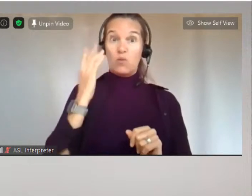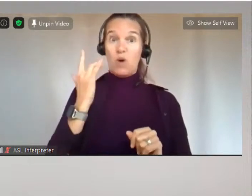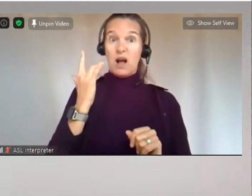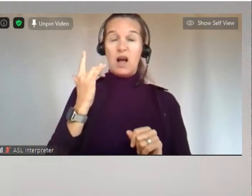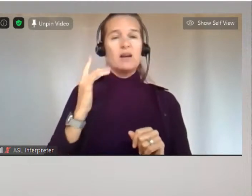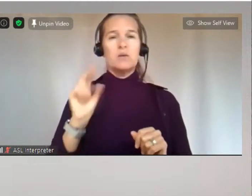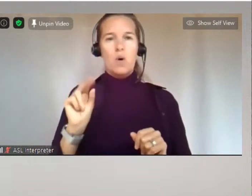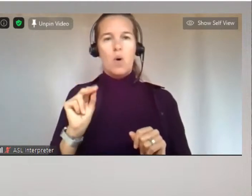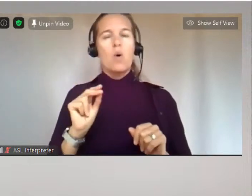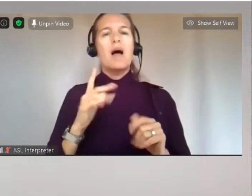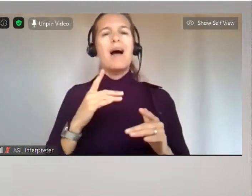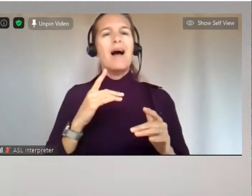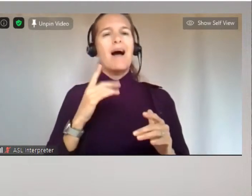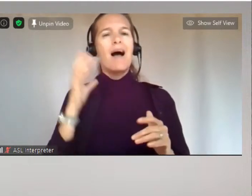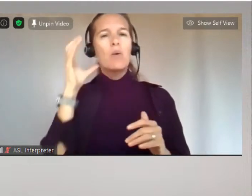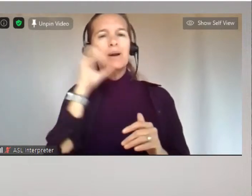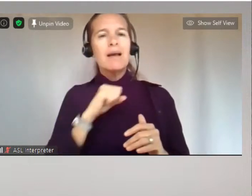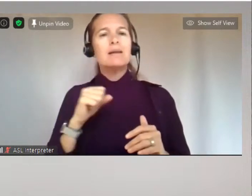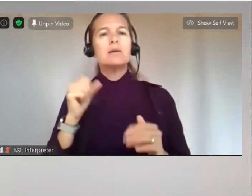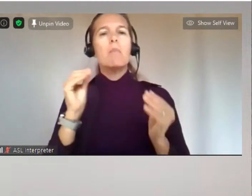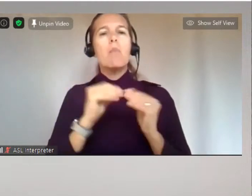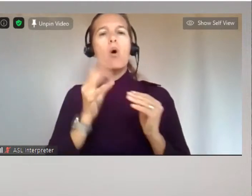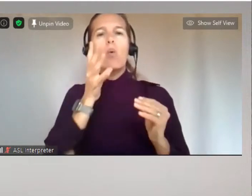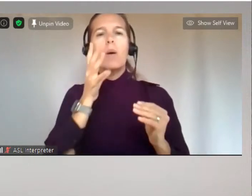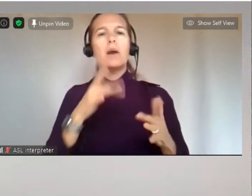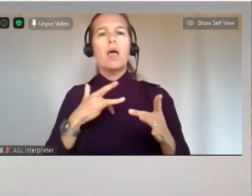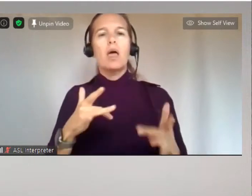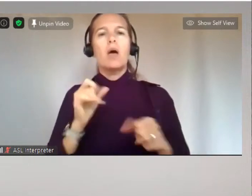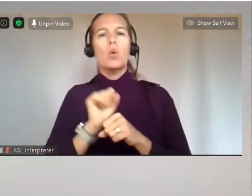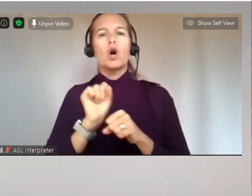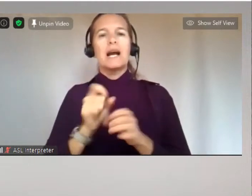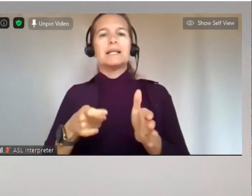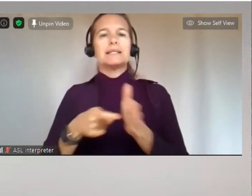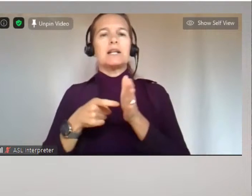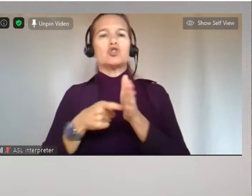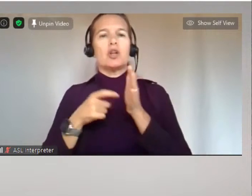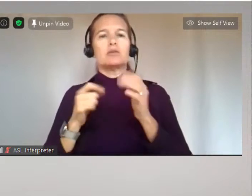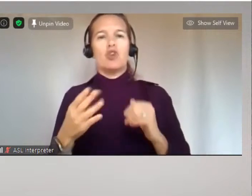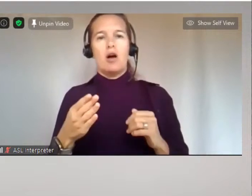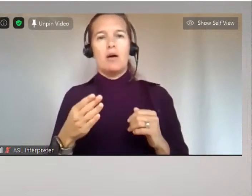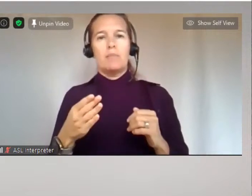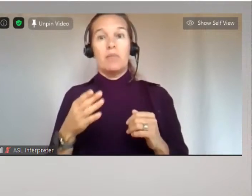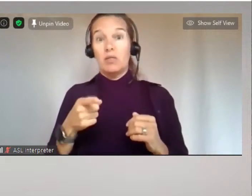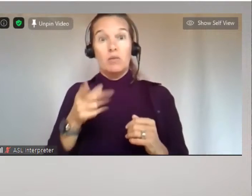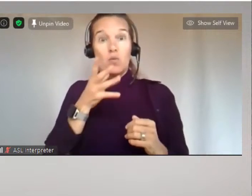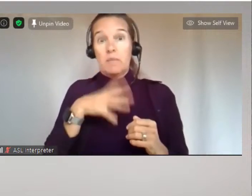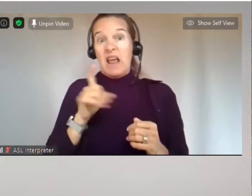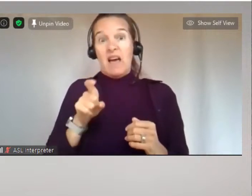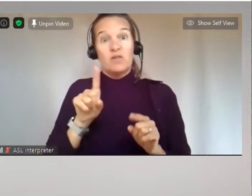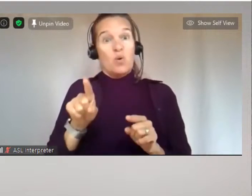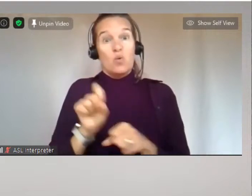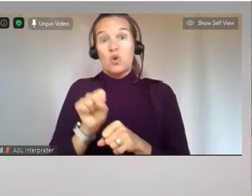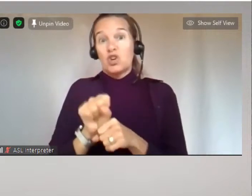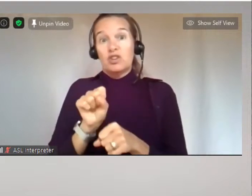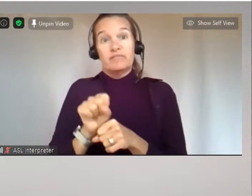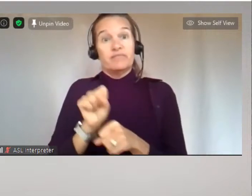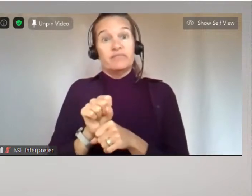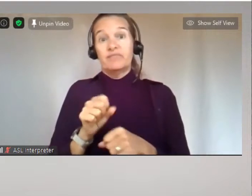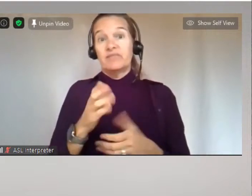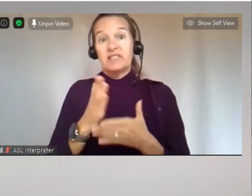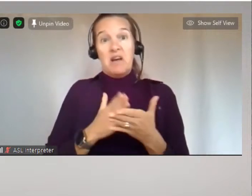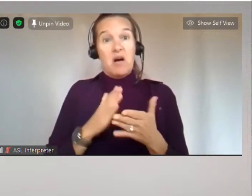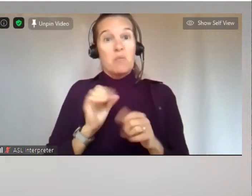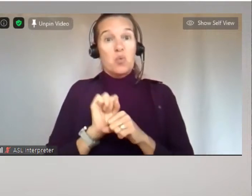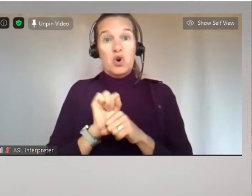these essential jobs, are having to go to work, and they're working in, some in very close